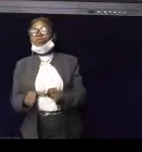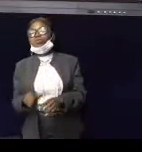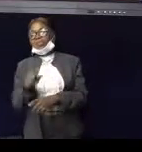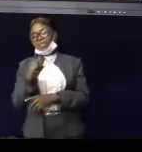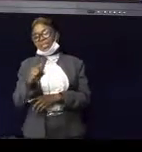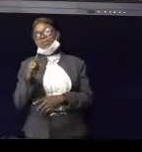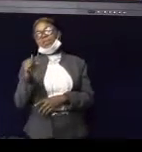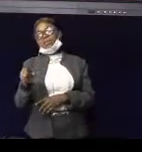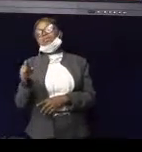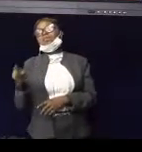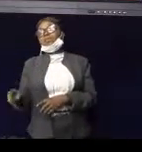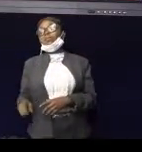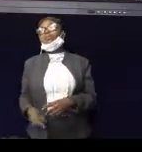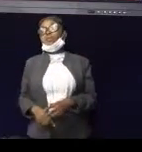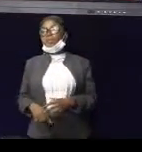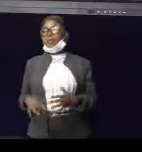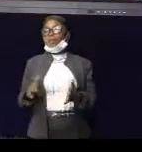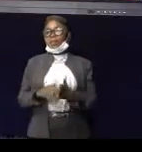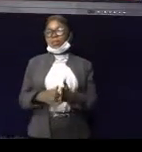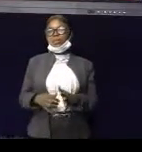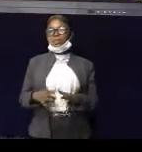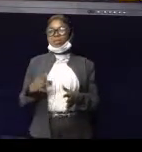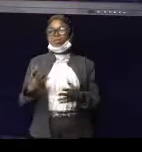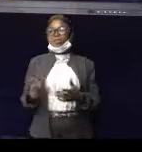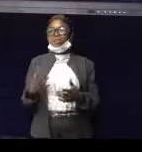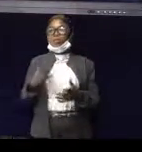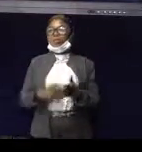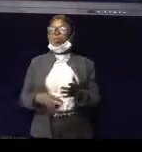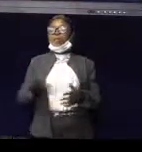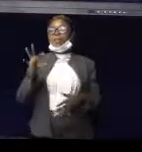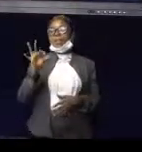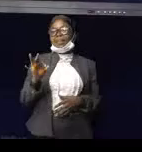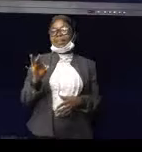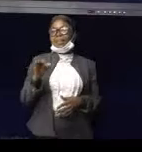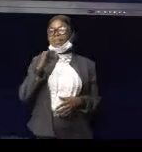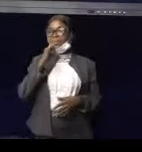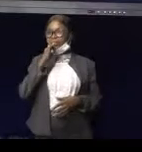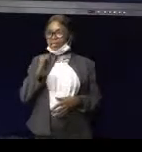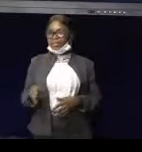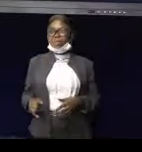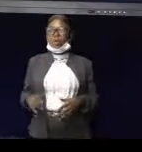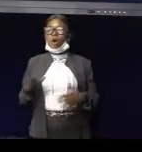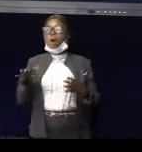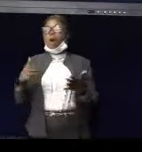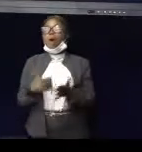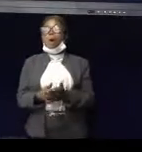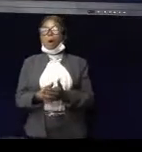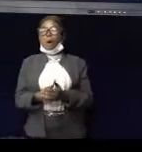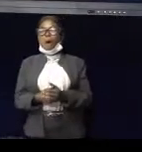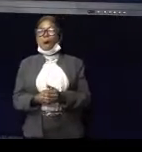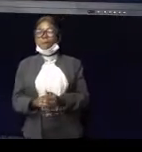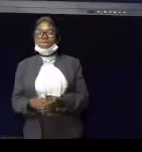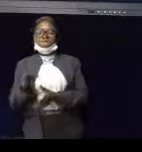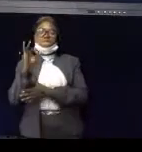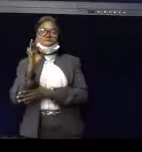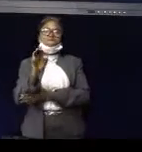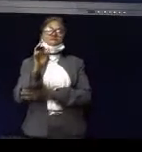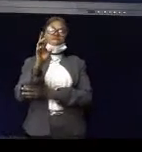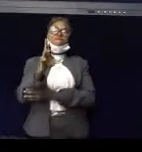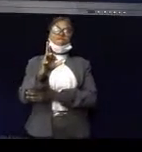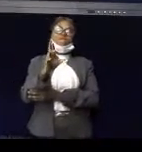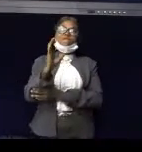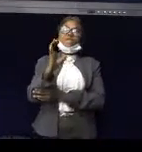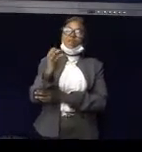a 0.333333. That's exactly what 9 is. All fractions that have a denominator of